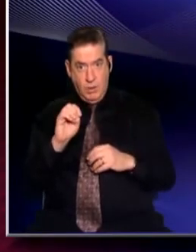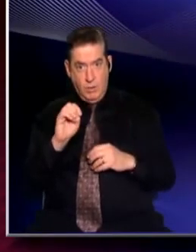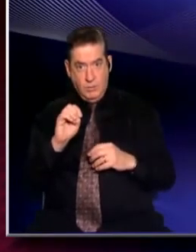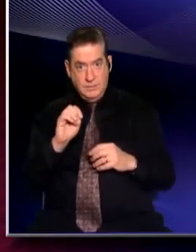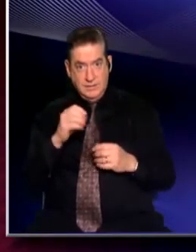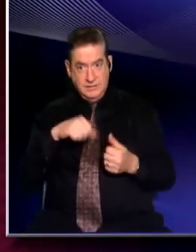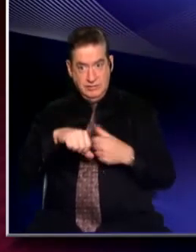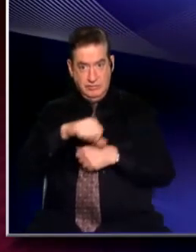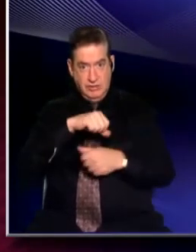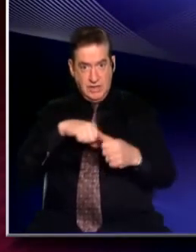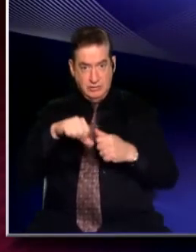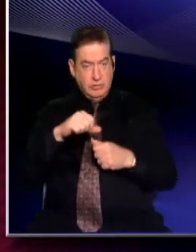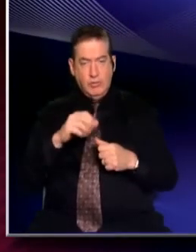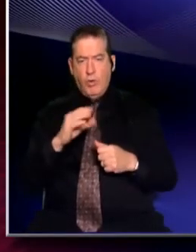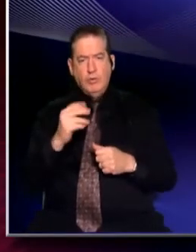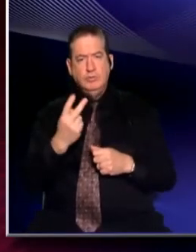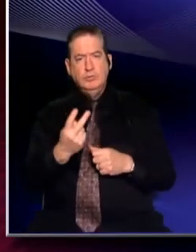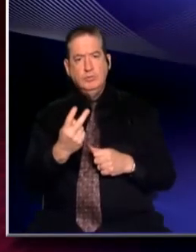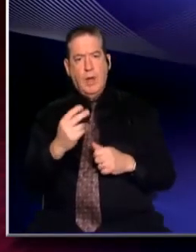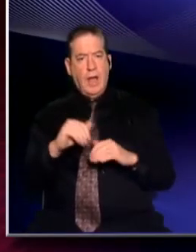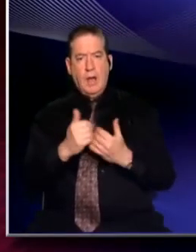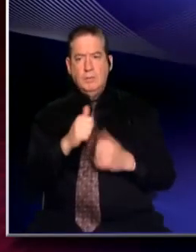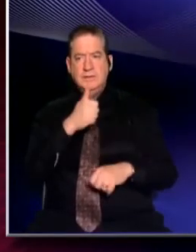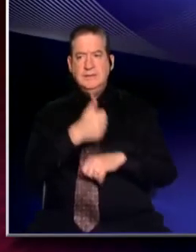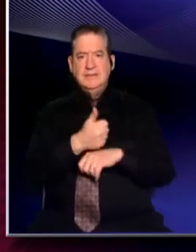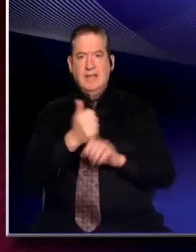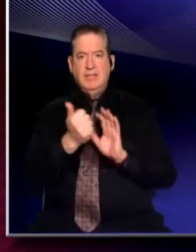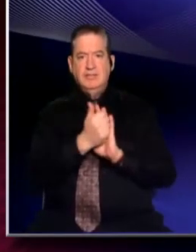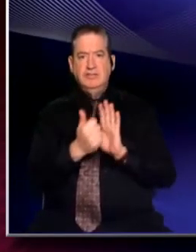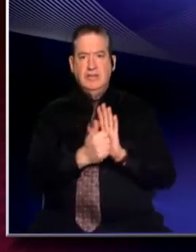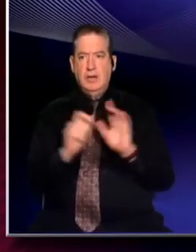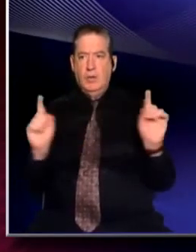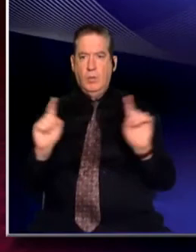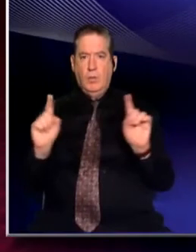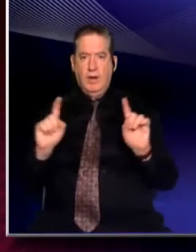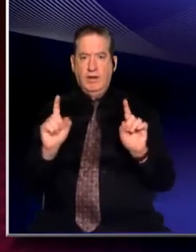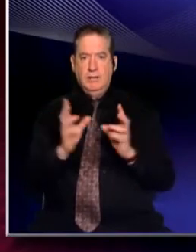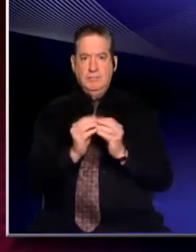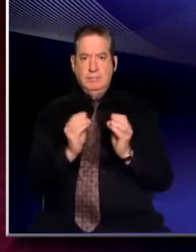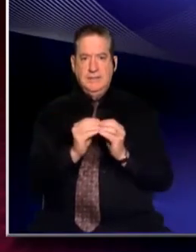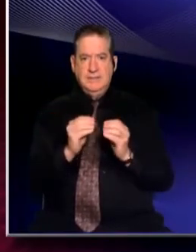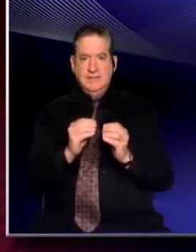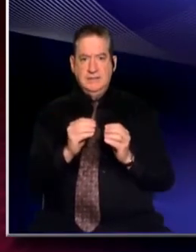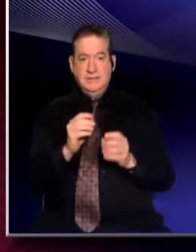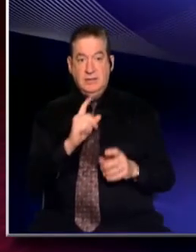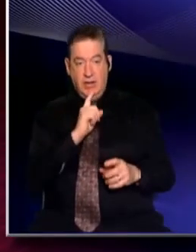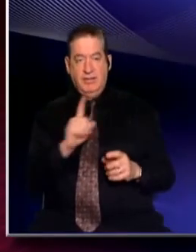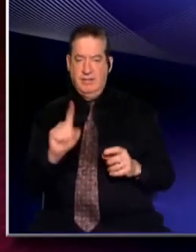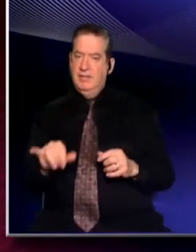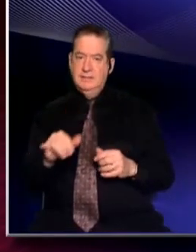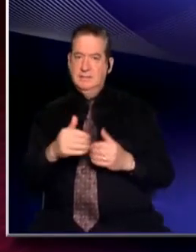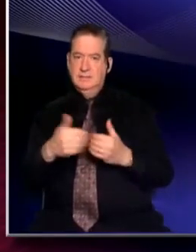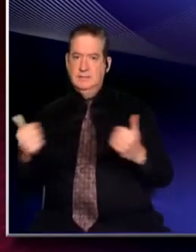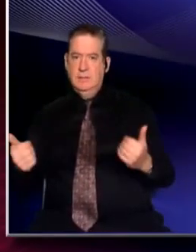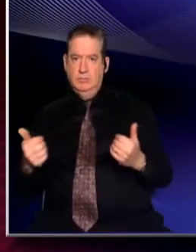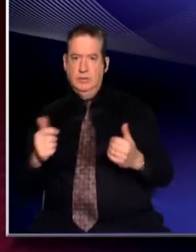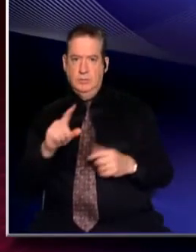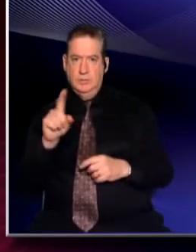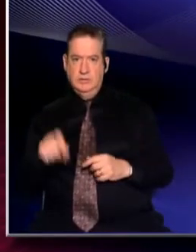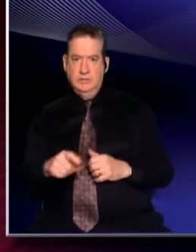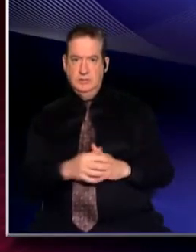two, how we set the agenda, or where the meetings are, is a separate question. Correct.